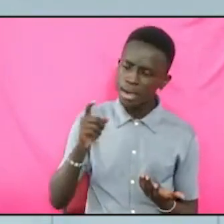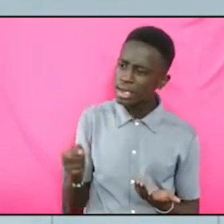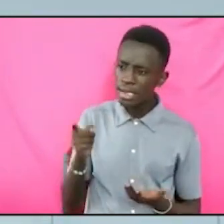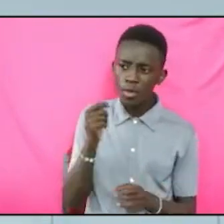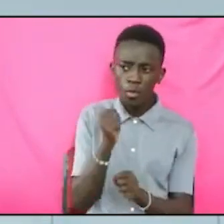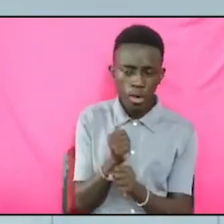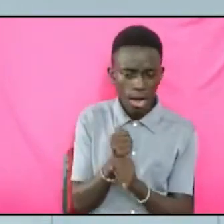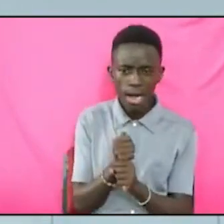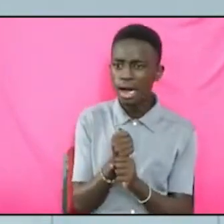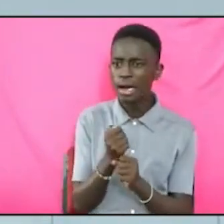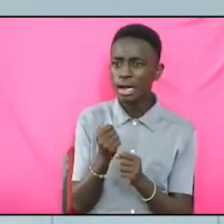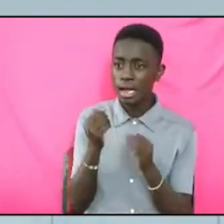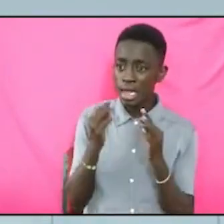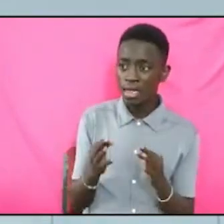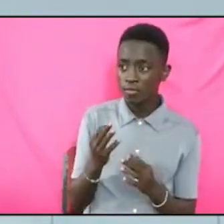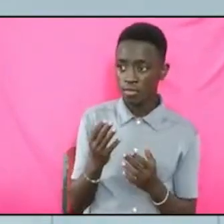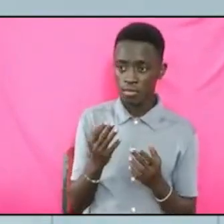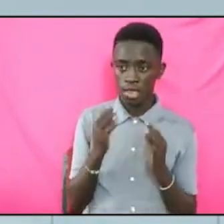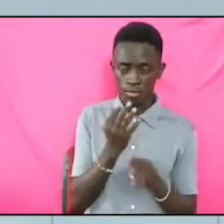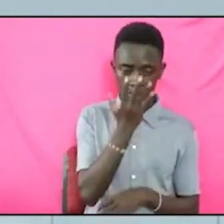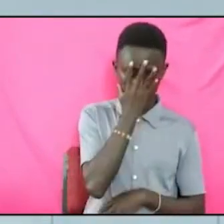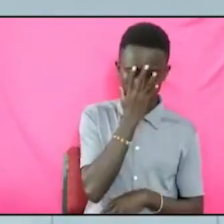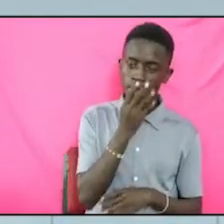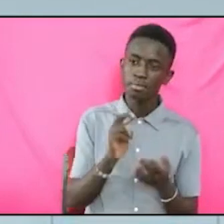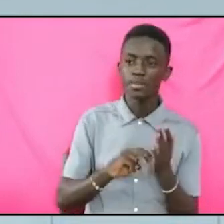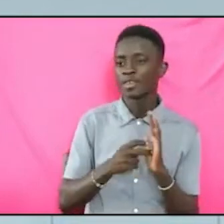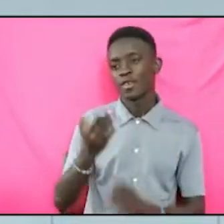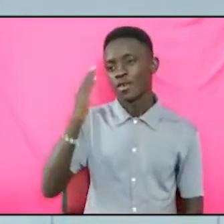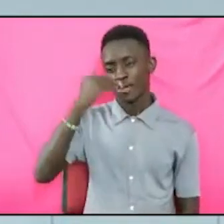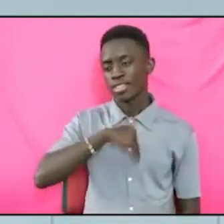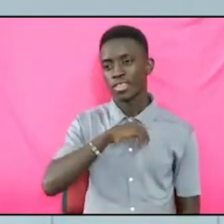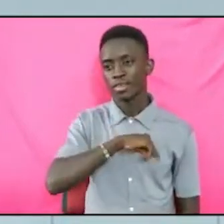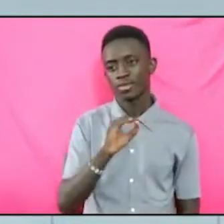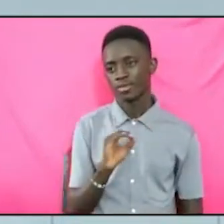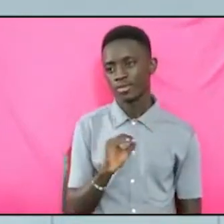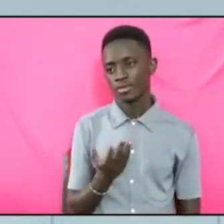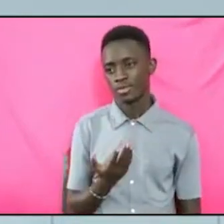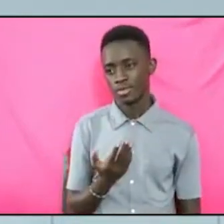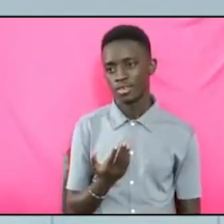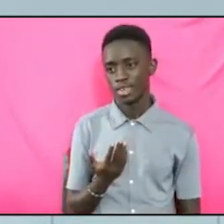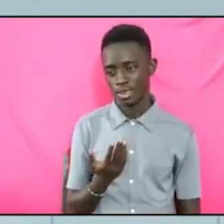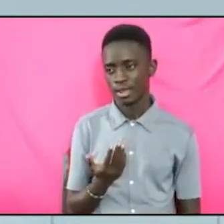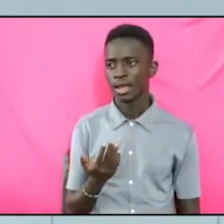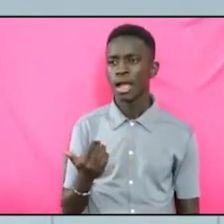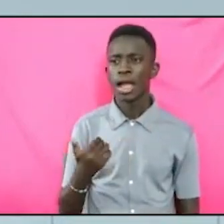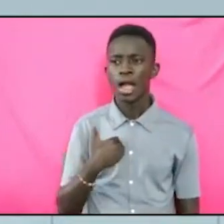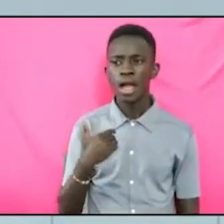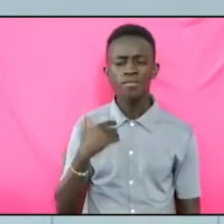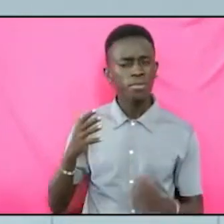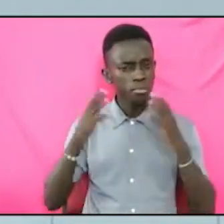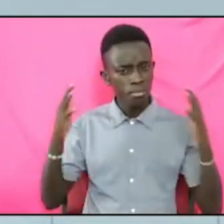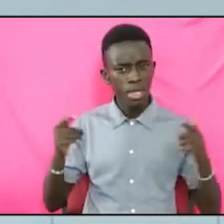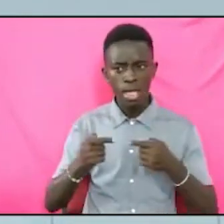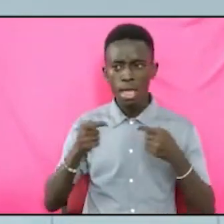work. You are either a sheep or God, period. There is no gray area here. Do you know him?